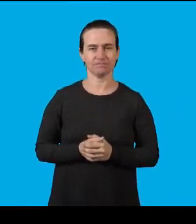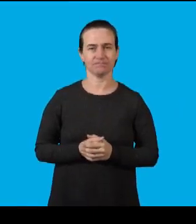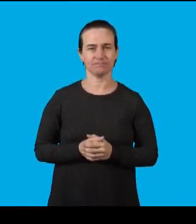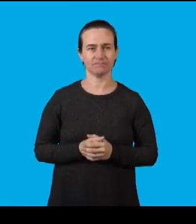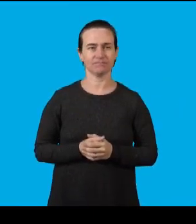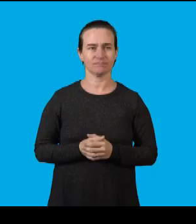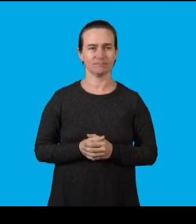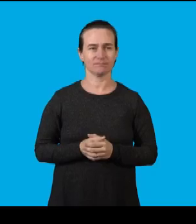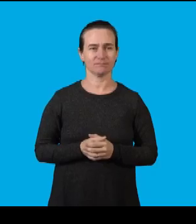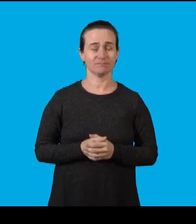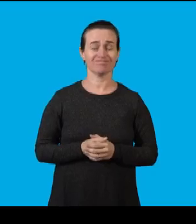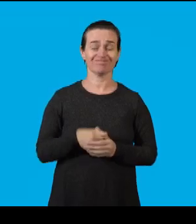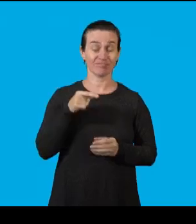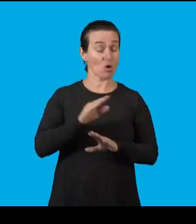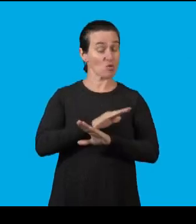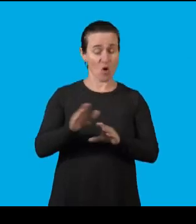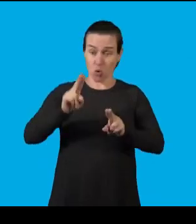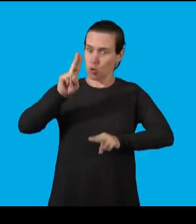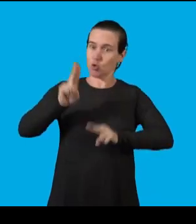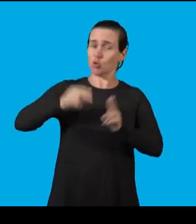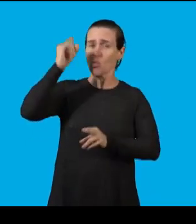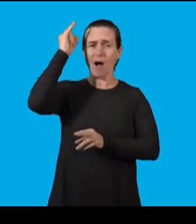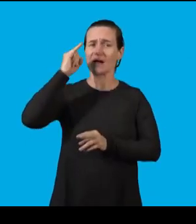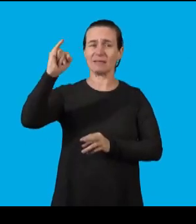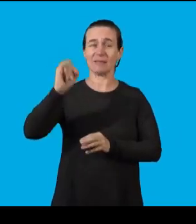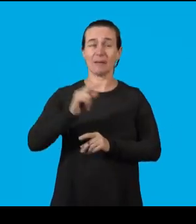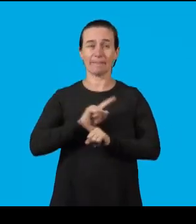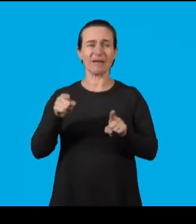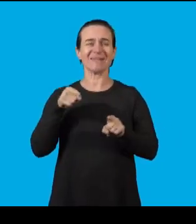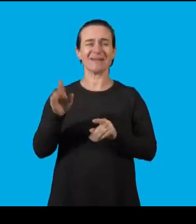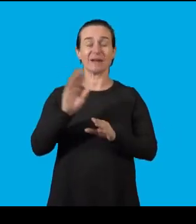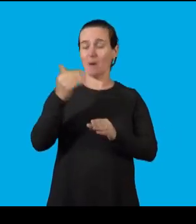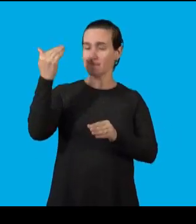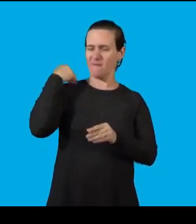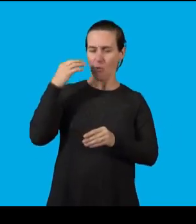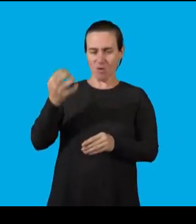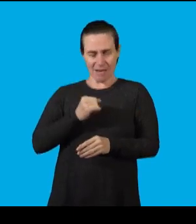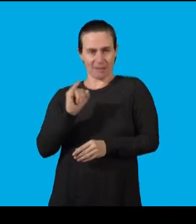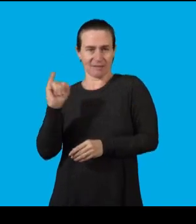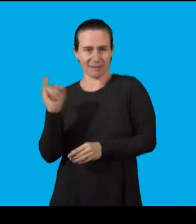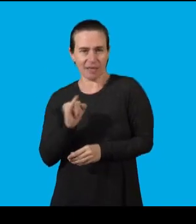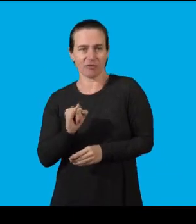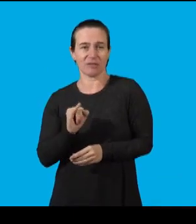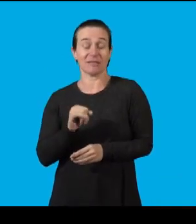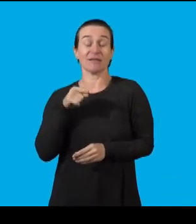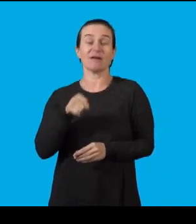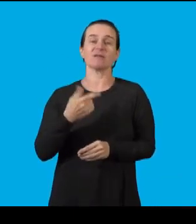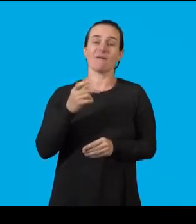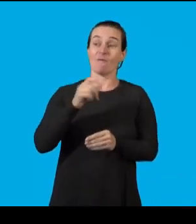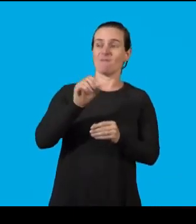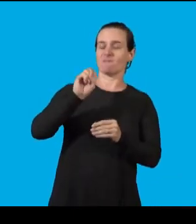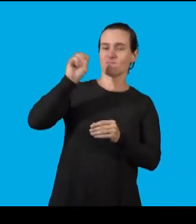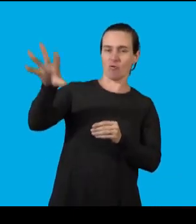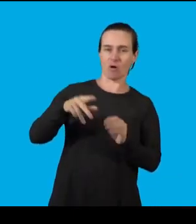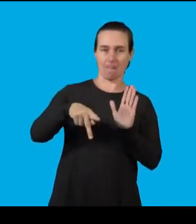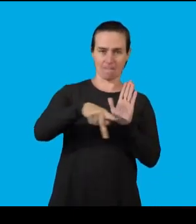is contained in the source. While not an entirely new idea, it was never seriously envisioned or intended